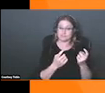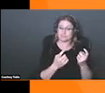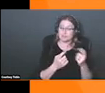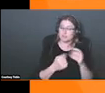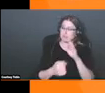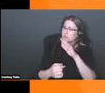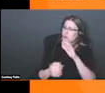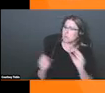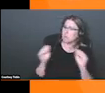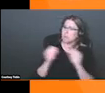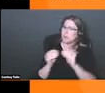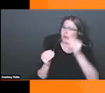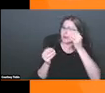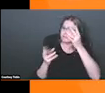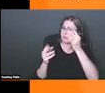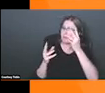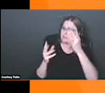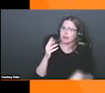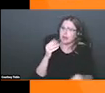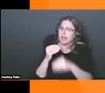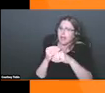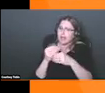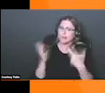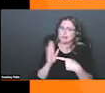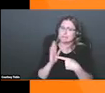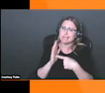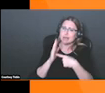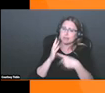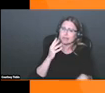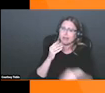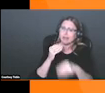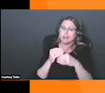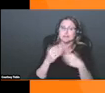information, samples, etc. in my proposal? Well, they've